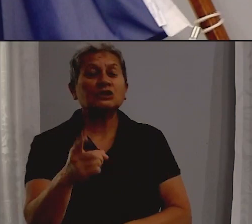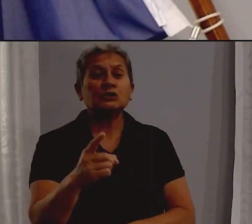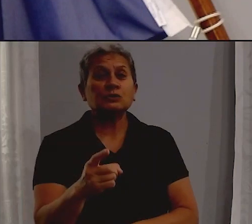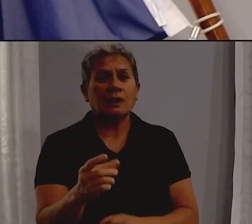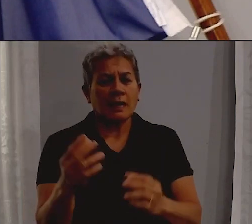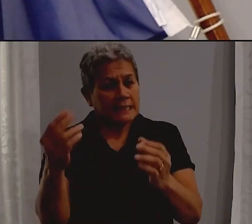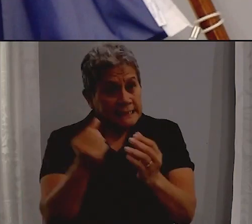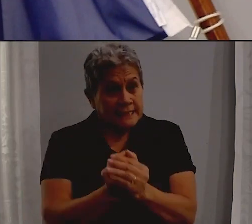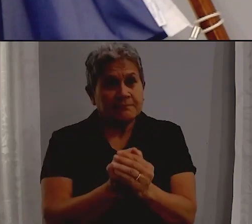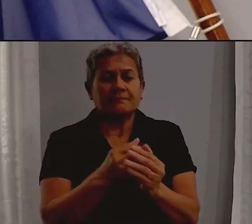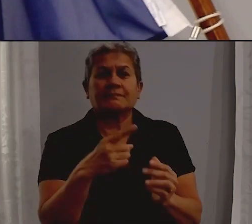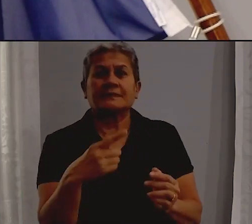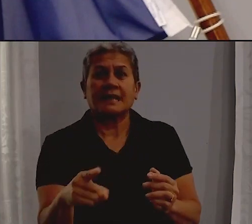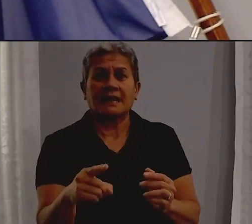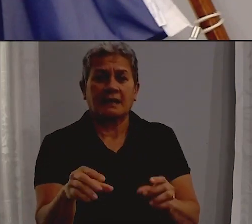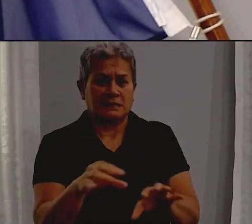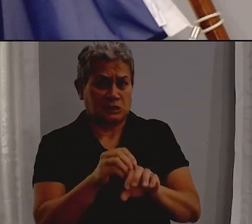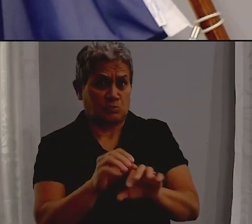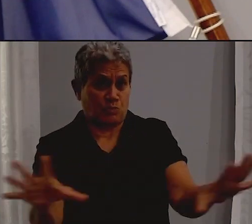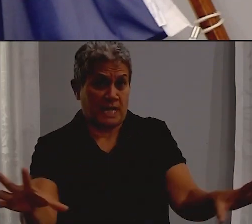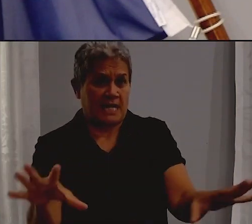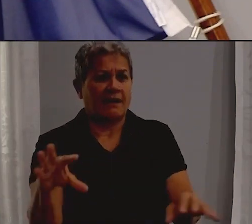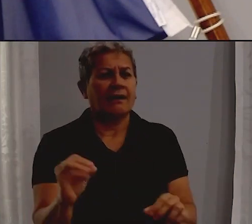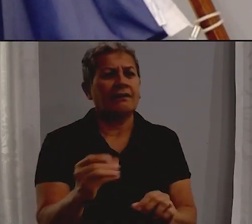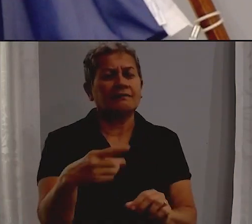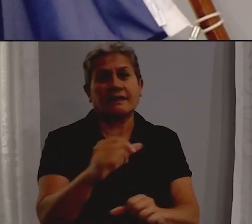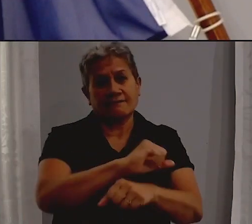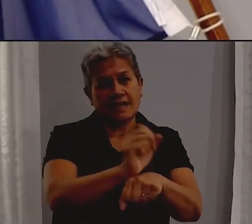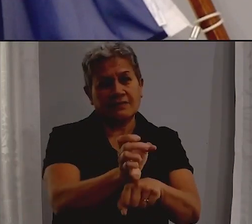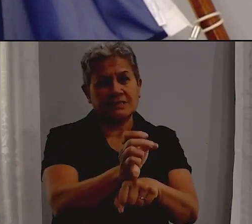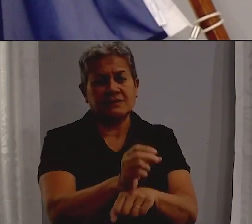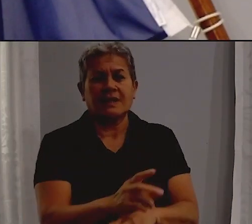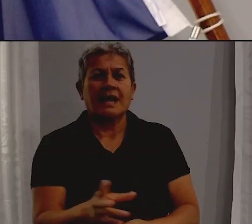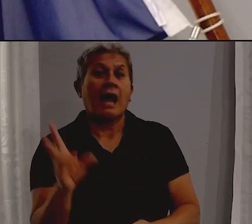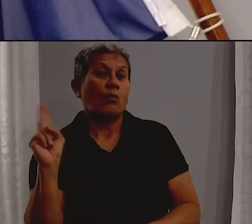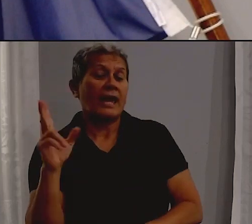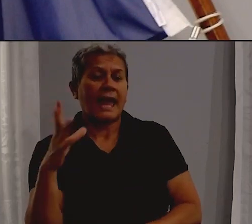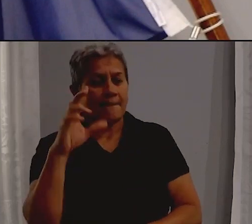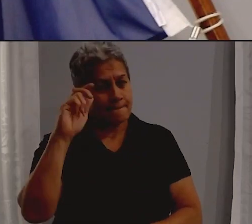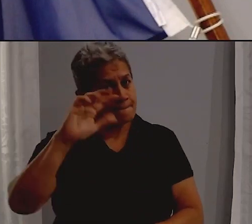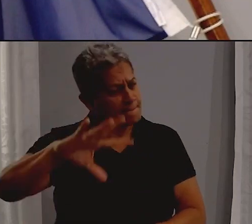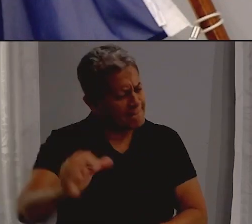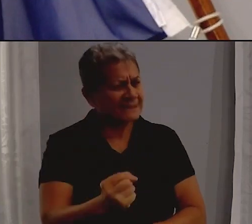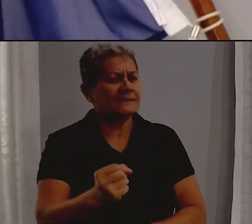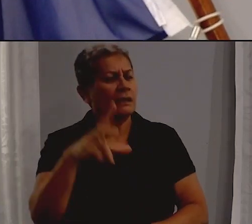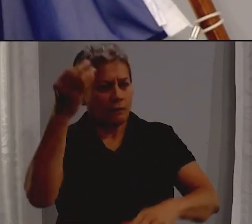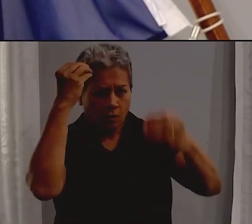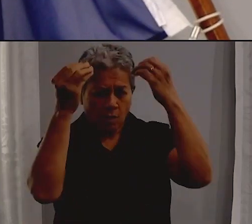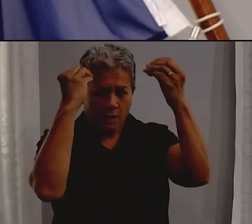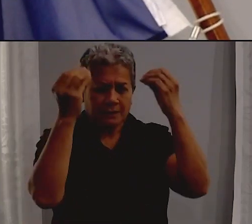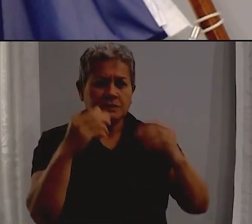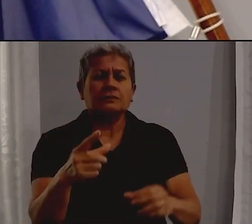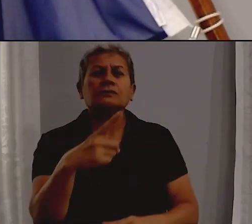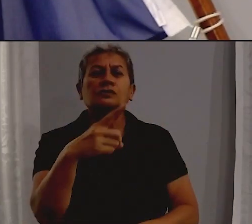and reduce the spread of this virus, we must learn to live with the new norms of public health. Face masks will be required